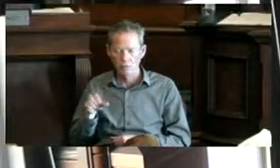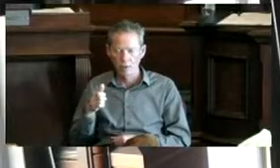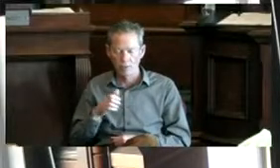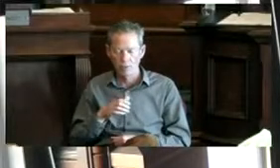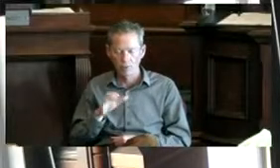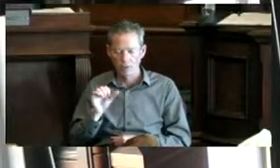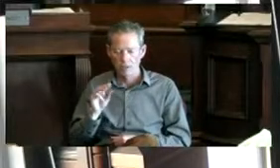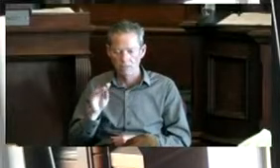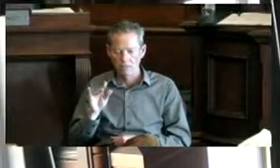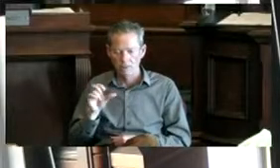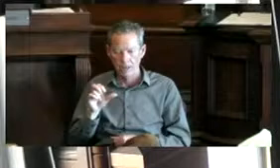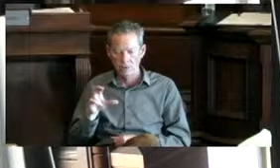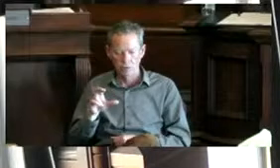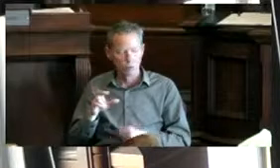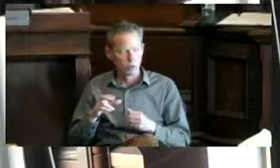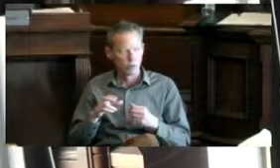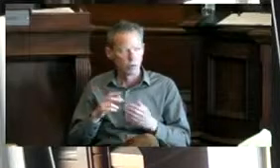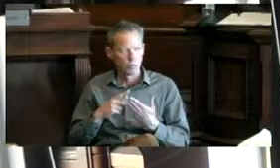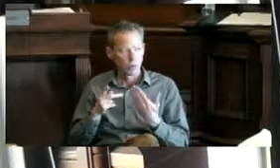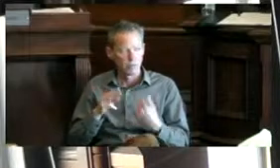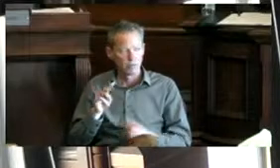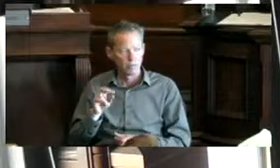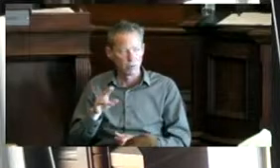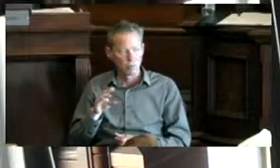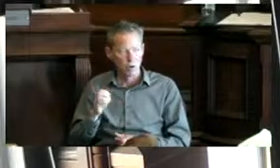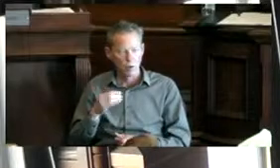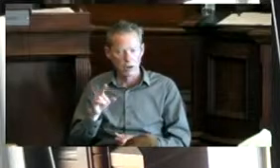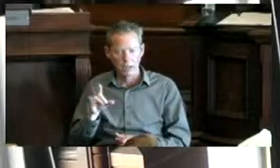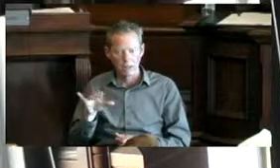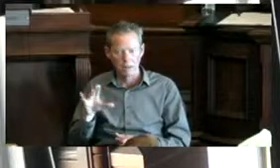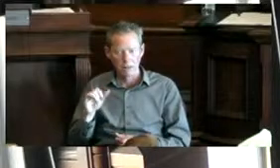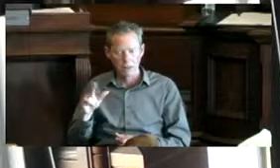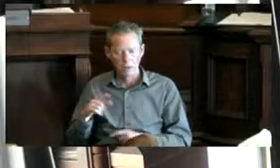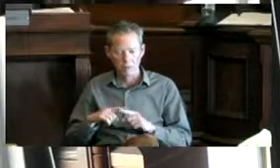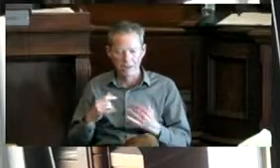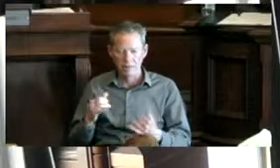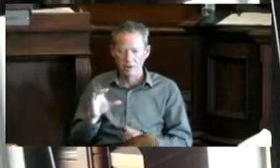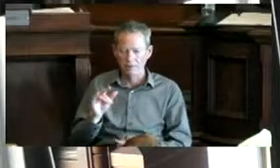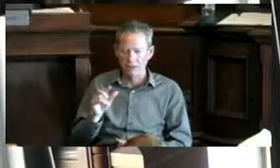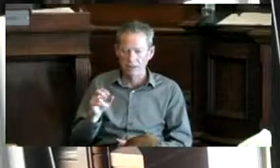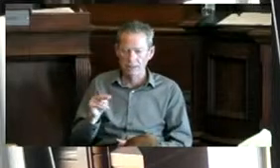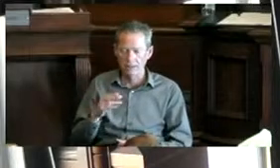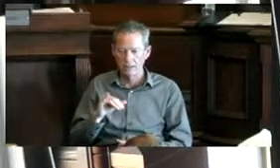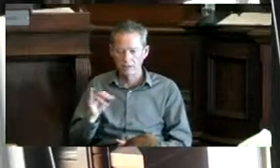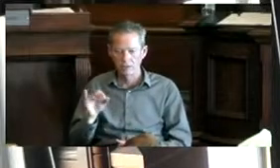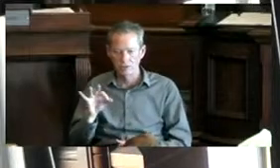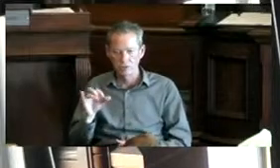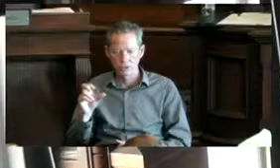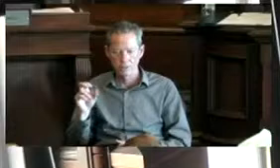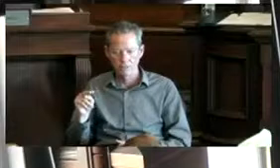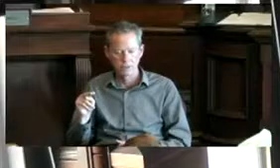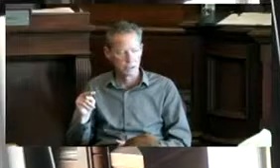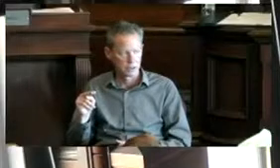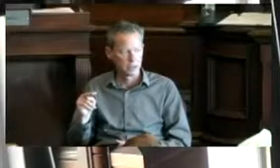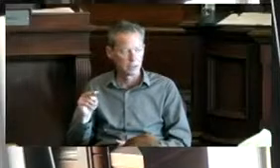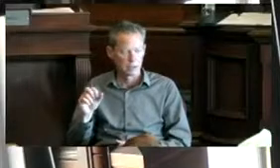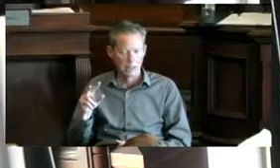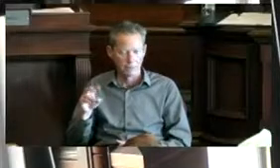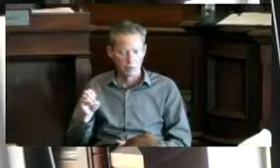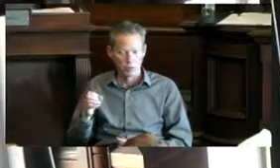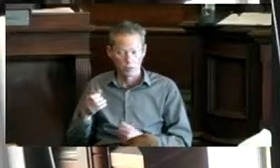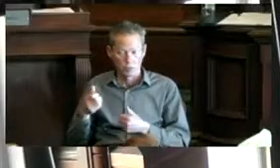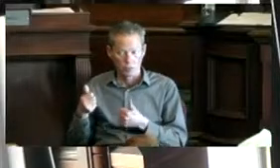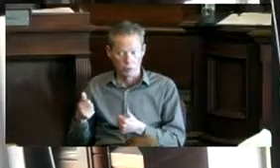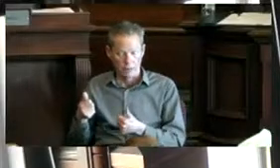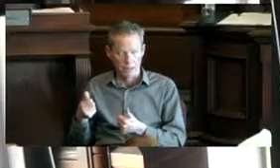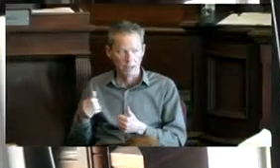for the two, for Monroe Avenue and Lau Avenue, but right now currently we have Clinton and Jefferson Avenue. The good thing about that, and